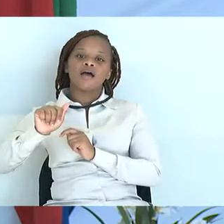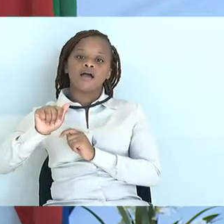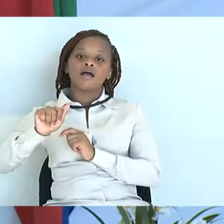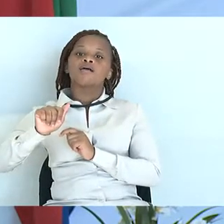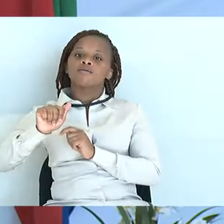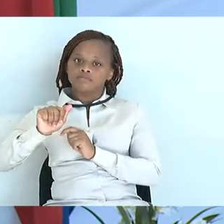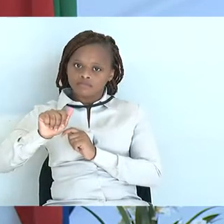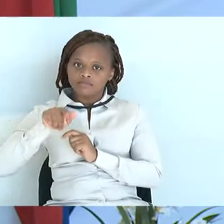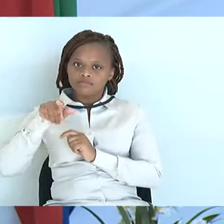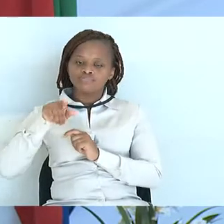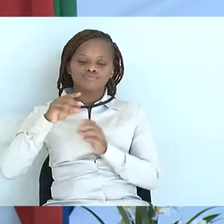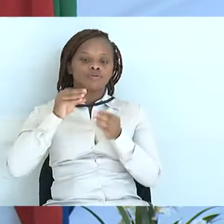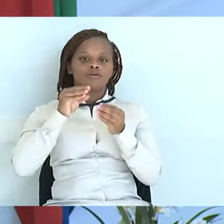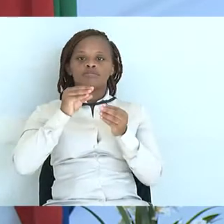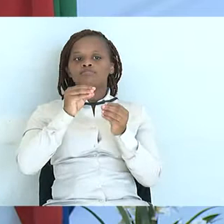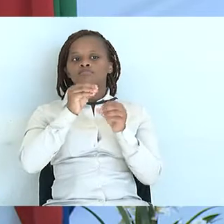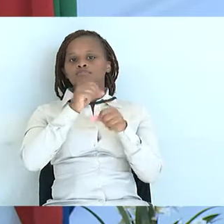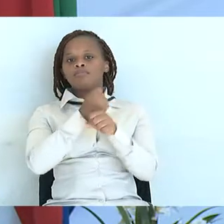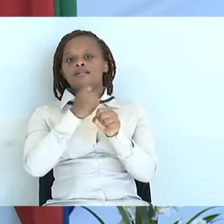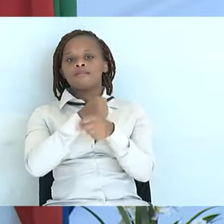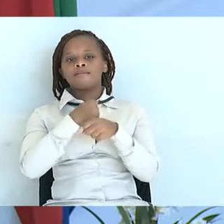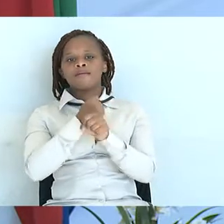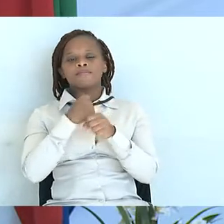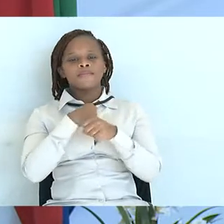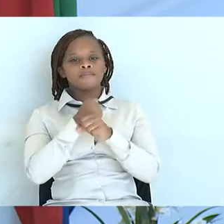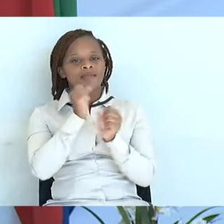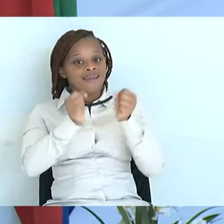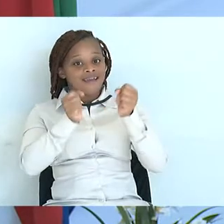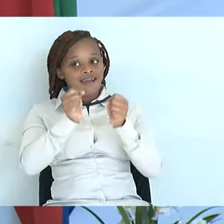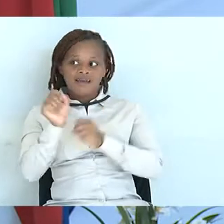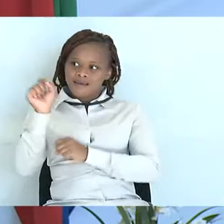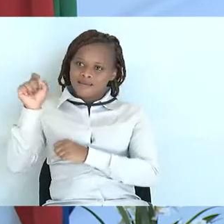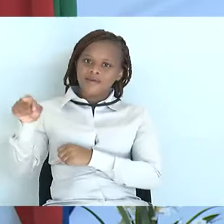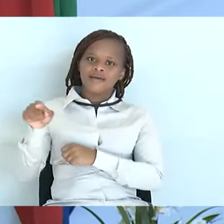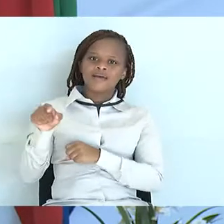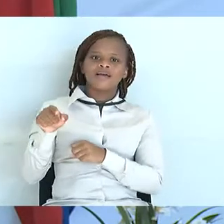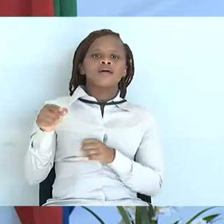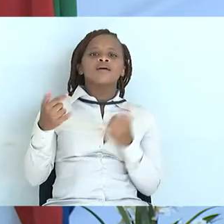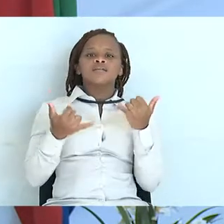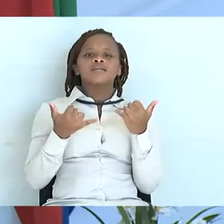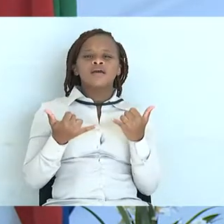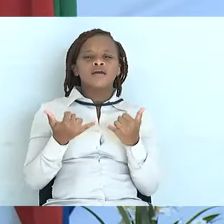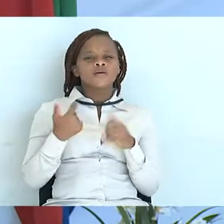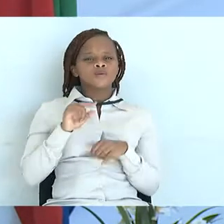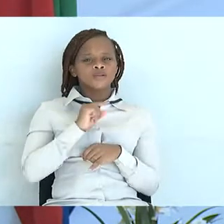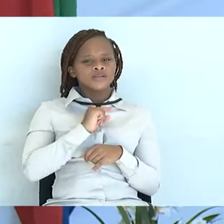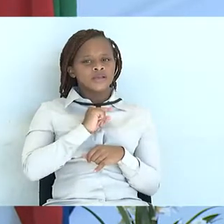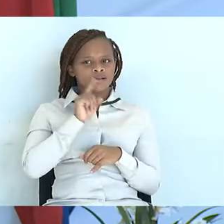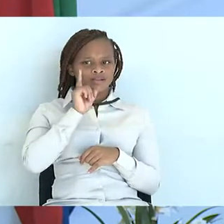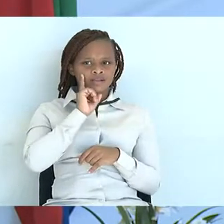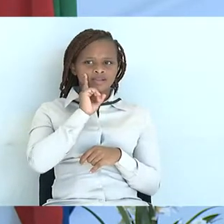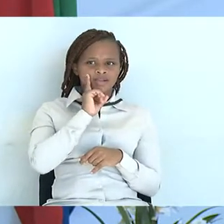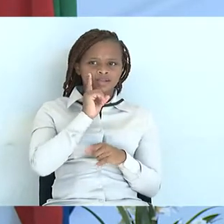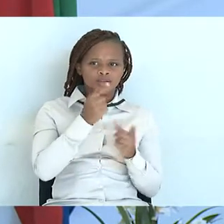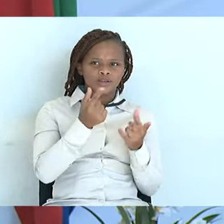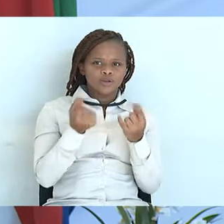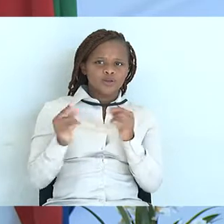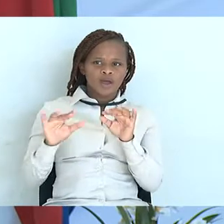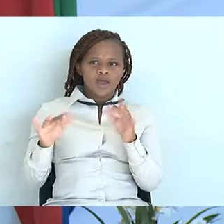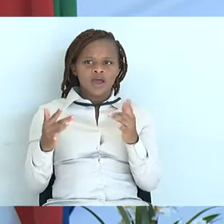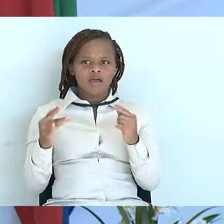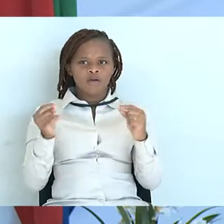entity then, but because of the intention that South Korea had and